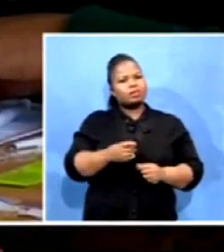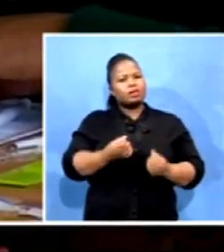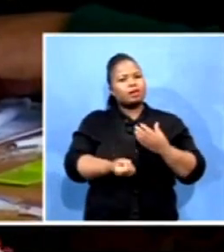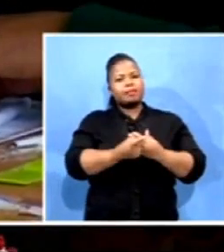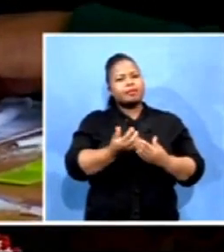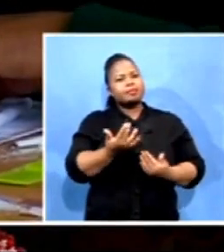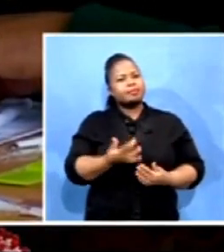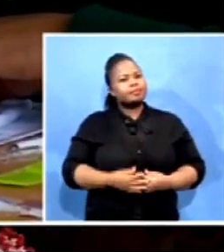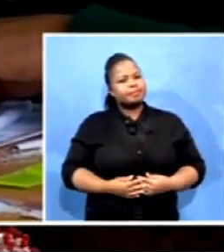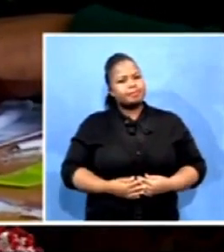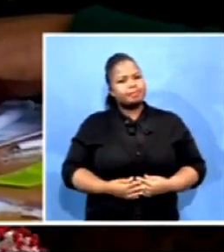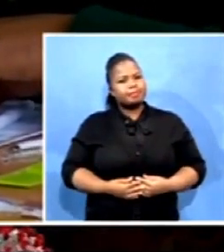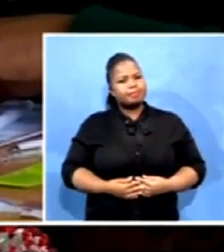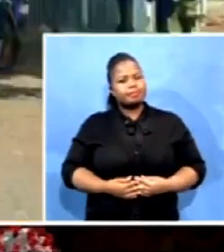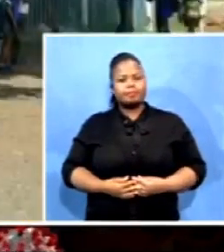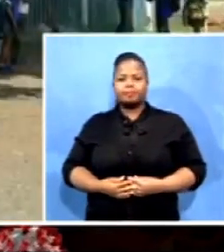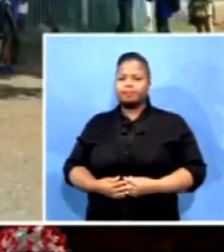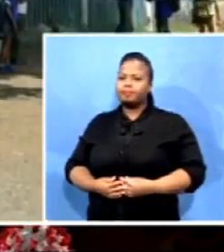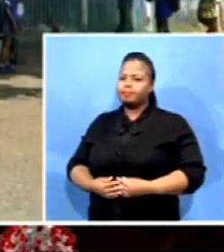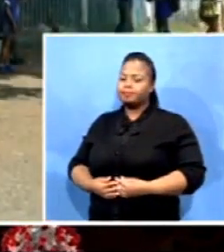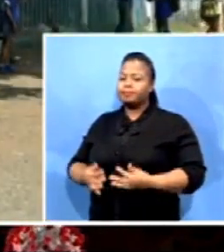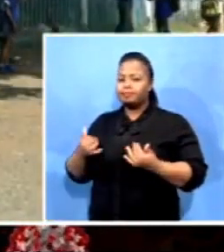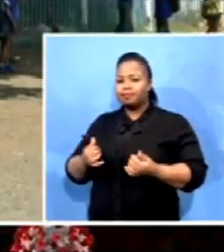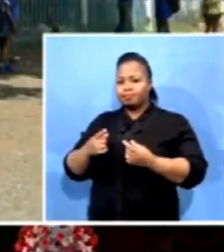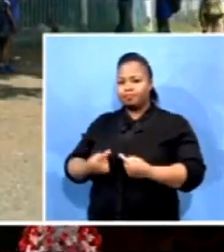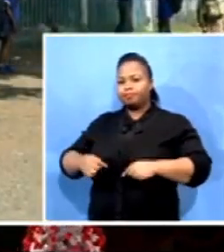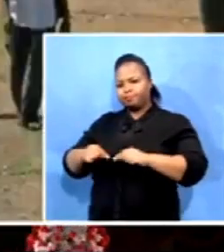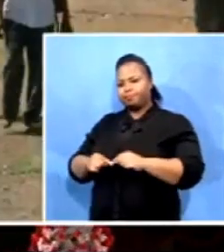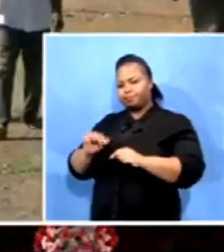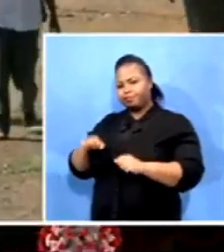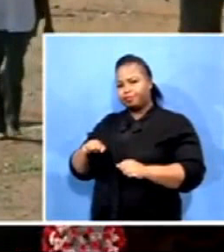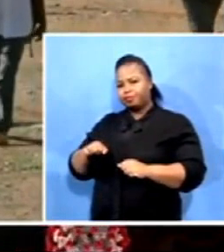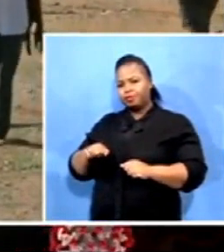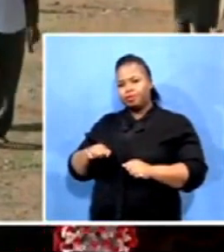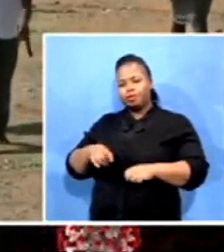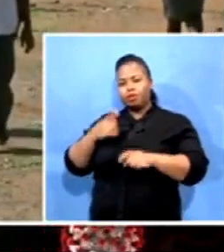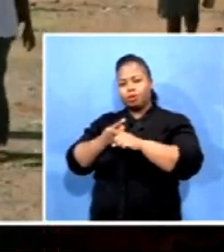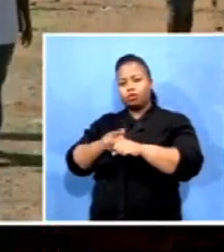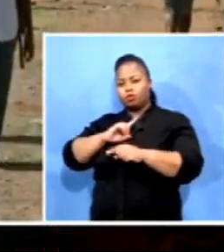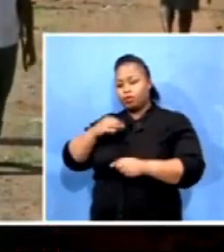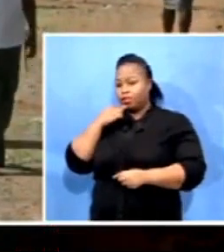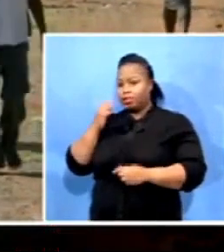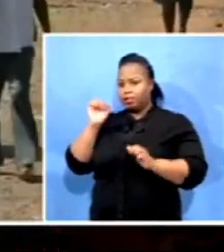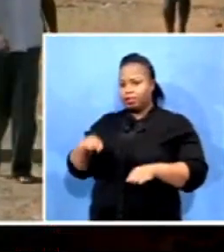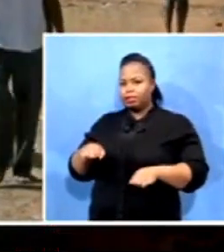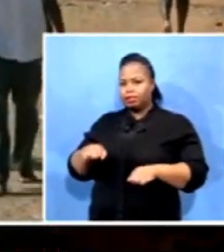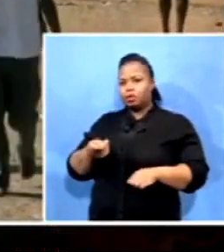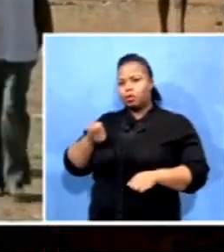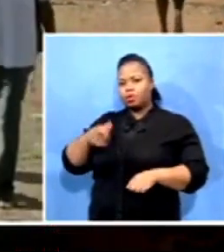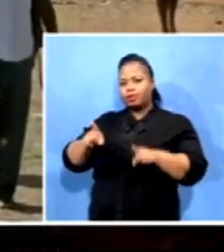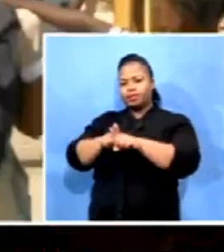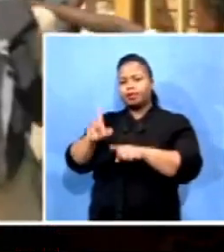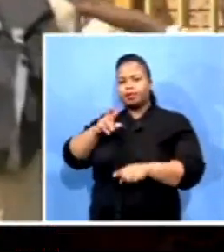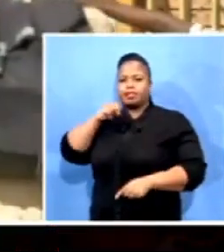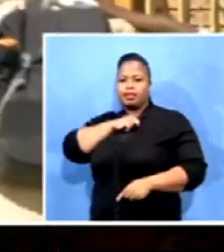Well, we're not far from that dire need, as we have correctly described as the province of KwaZulu-Natal. Our province is quite rural,